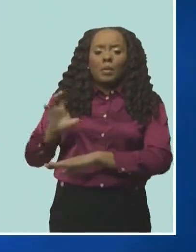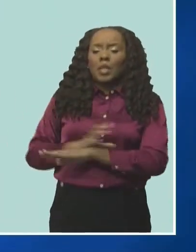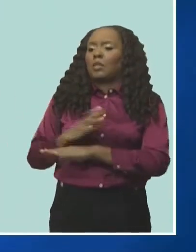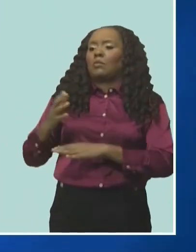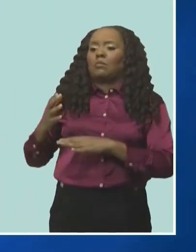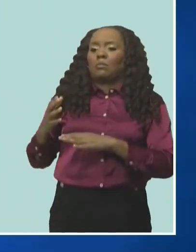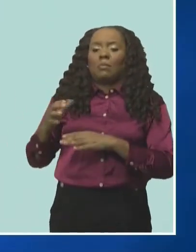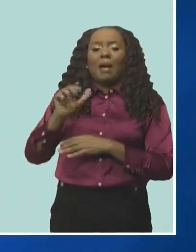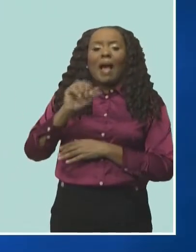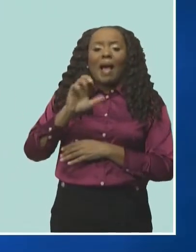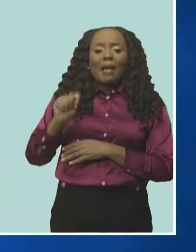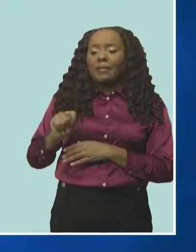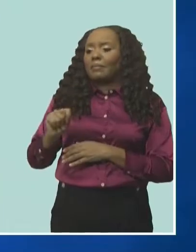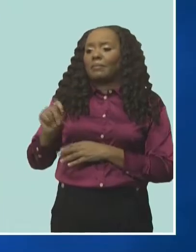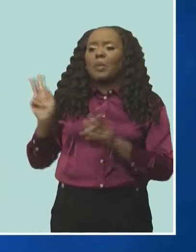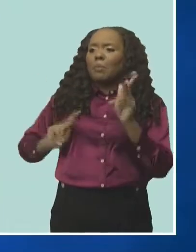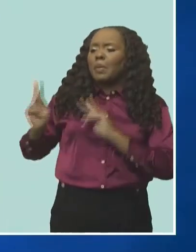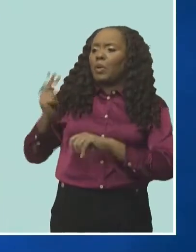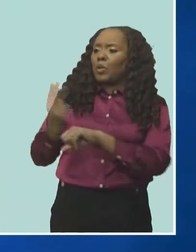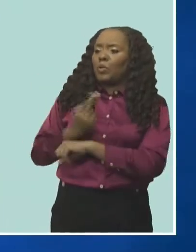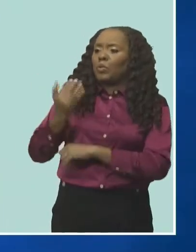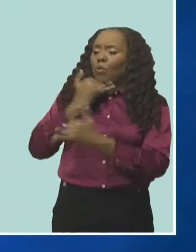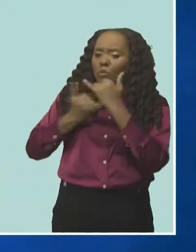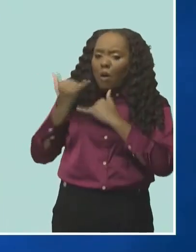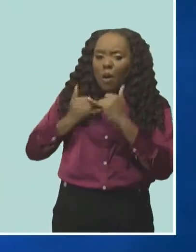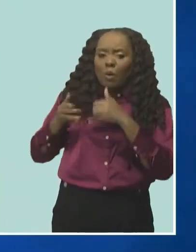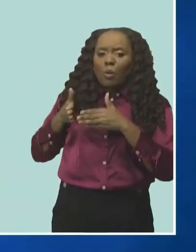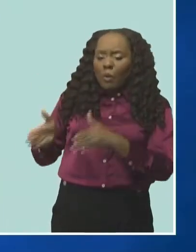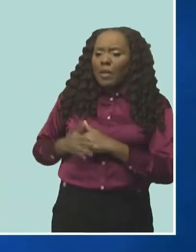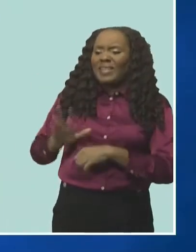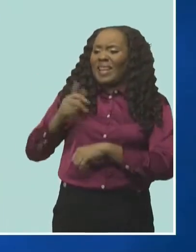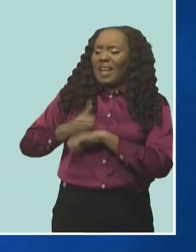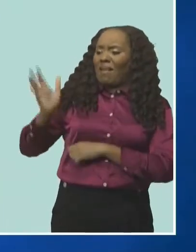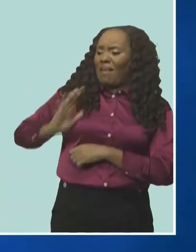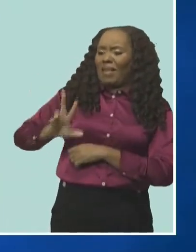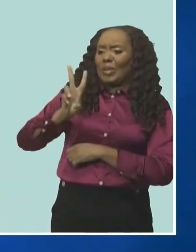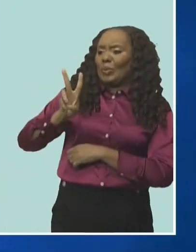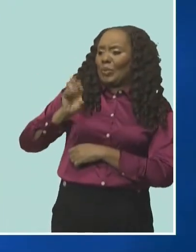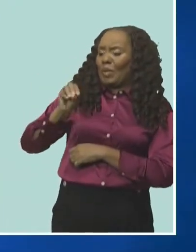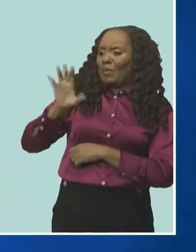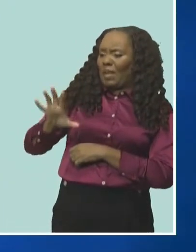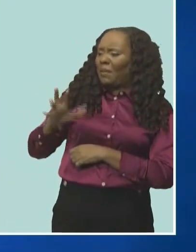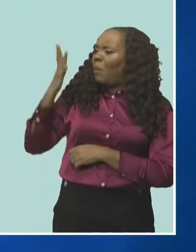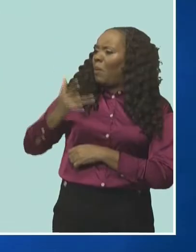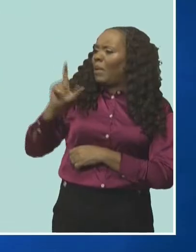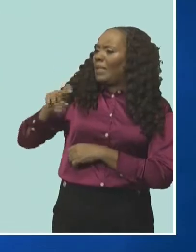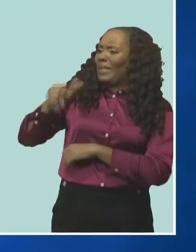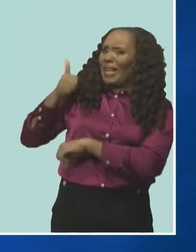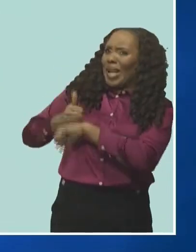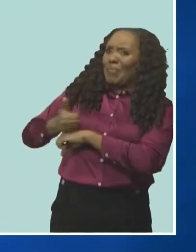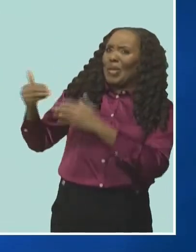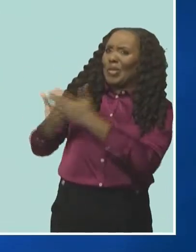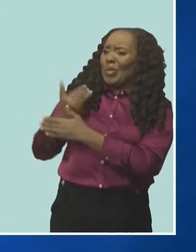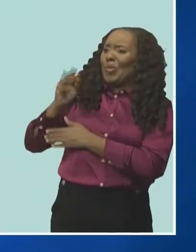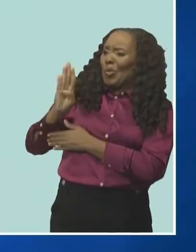that was passed in 2005. So why was there a need to bring this new cybercrime bill at this time? Well, as